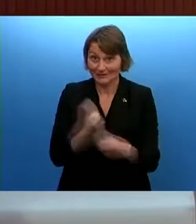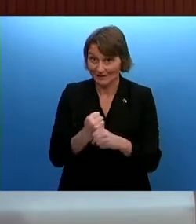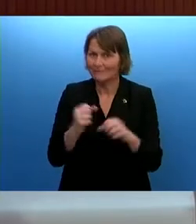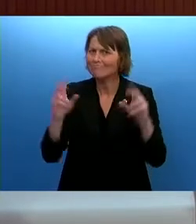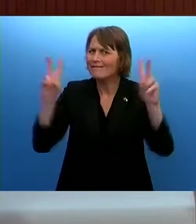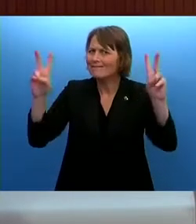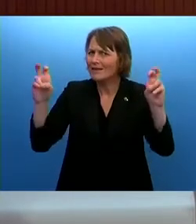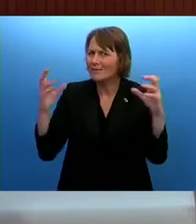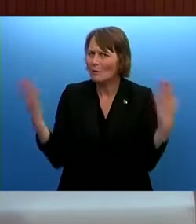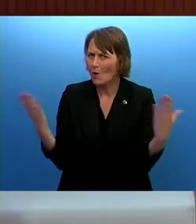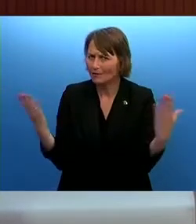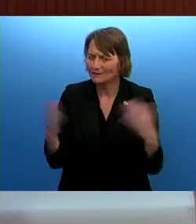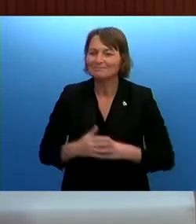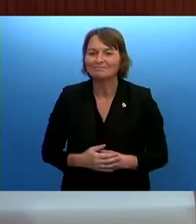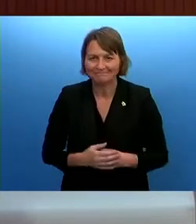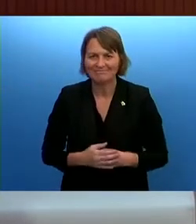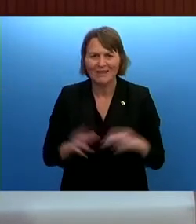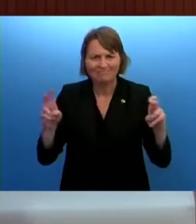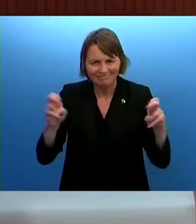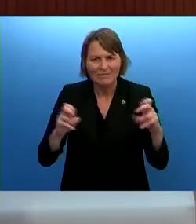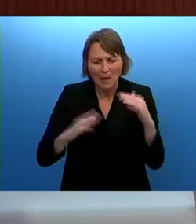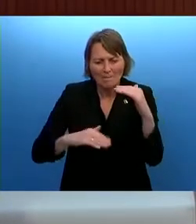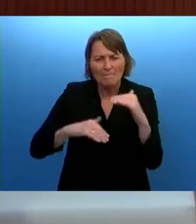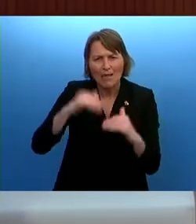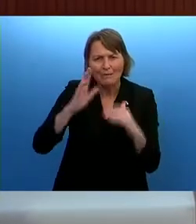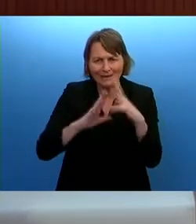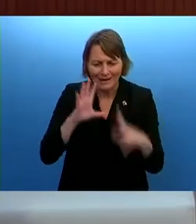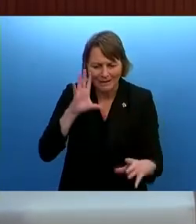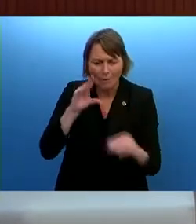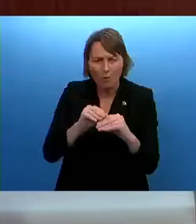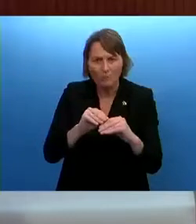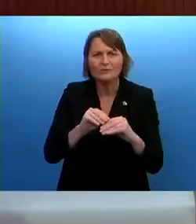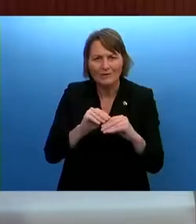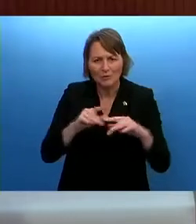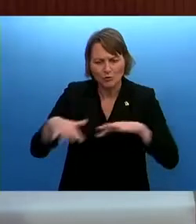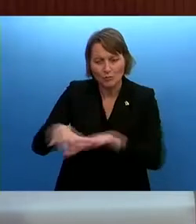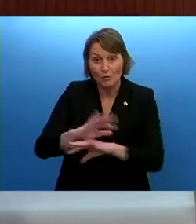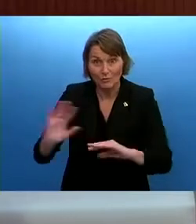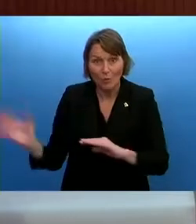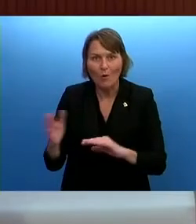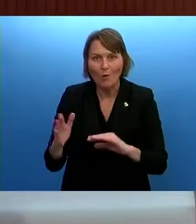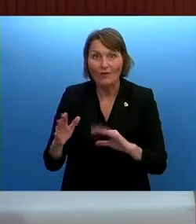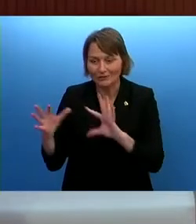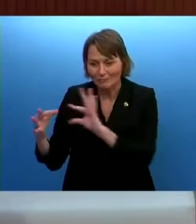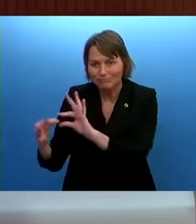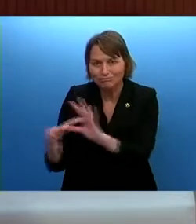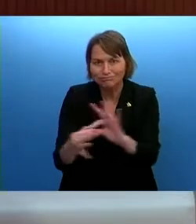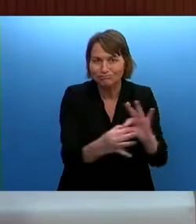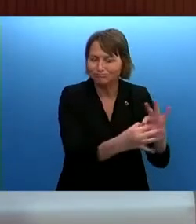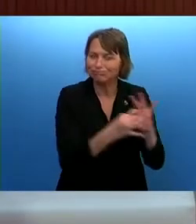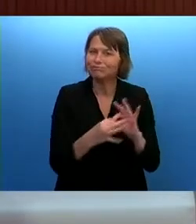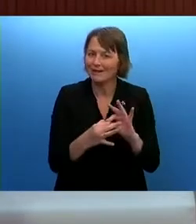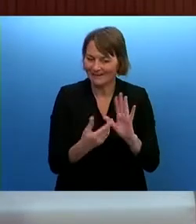People, Building Inclusive Communities for All, Unite Us, as has been said, underscores that there